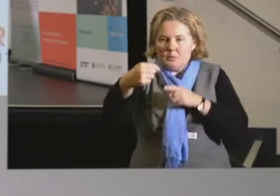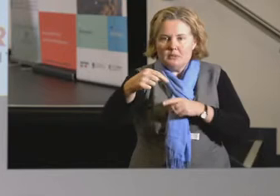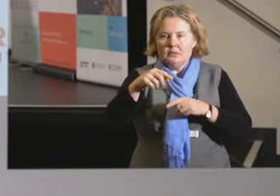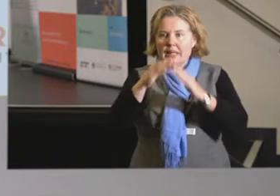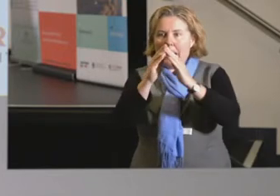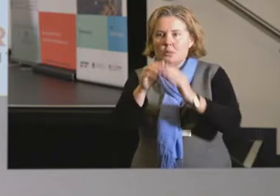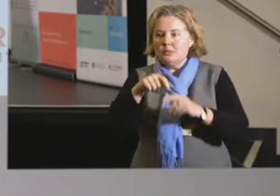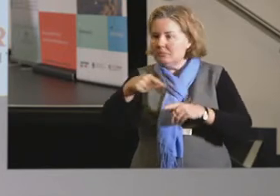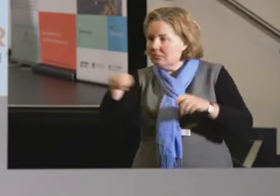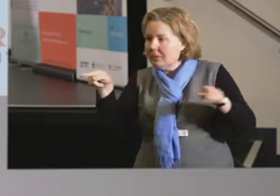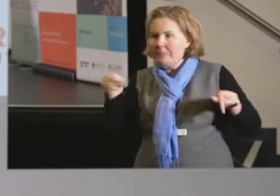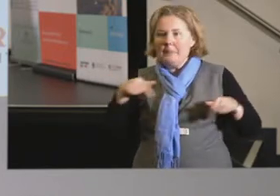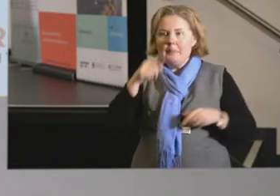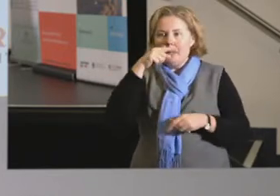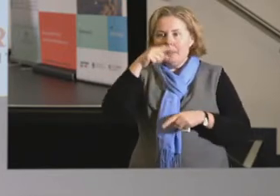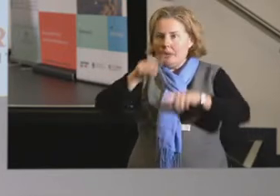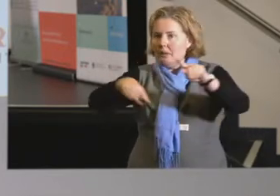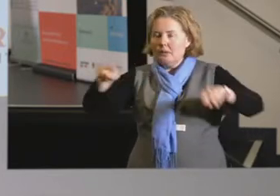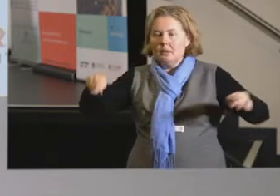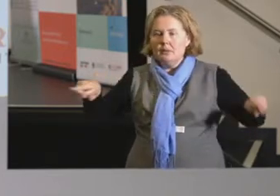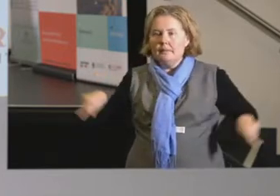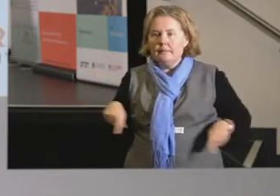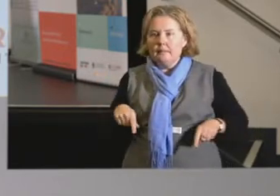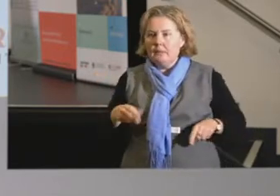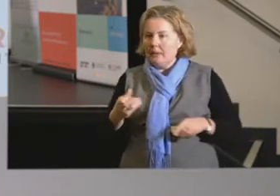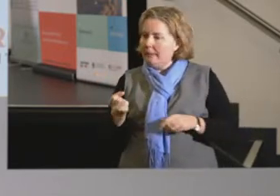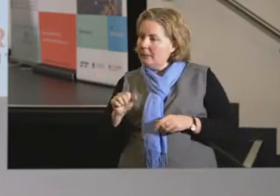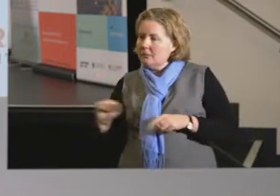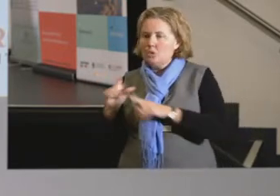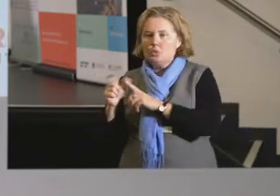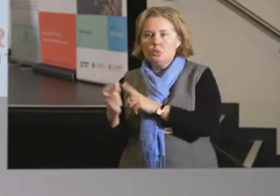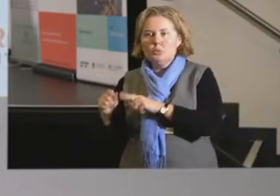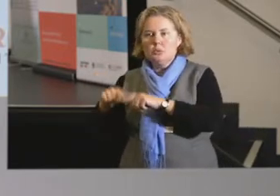were Muslim and Christian and Zoroastrian